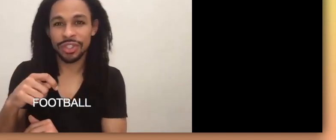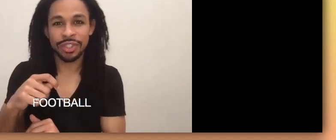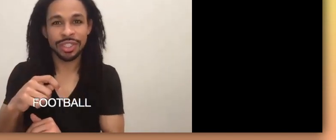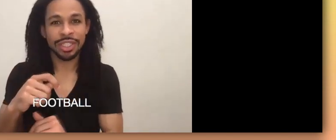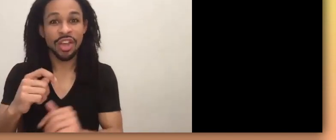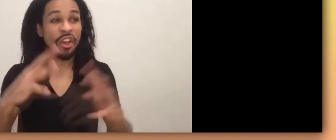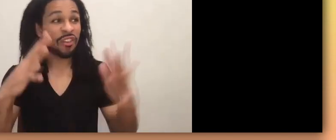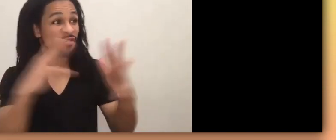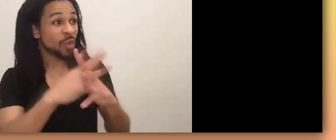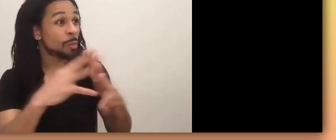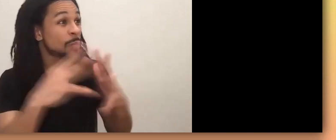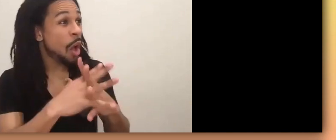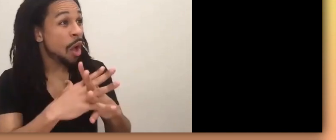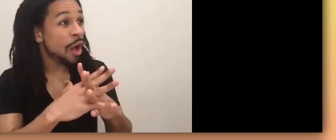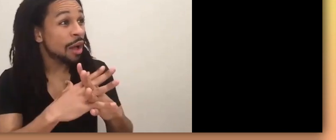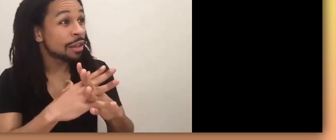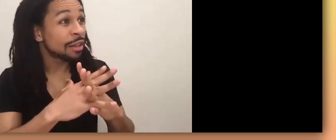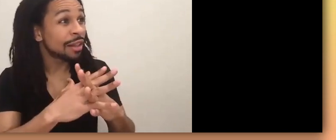Football.